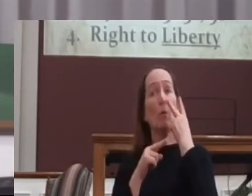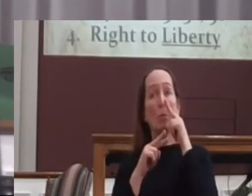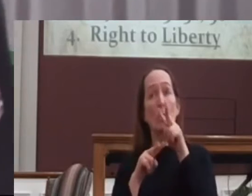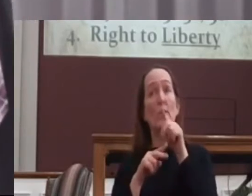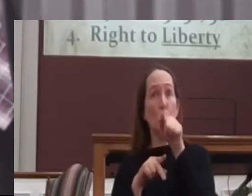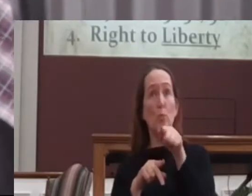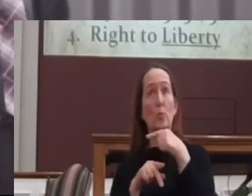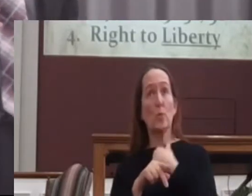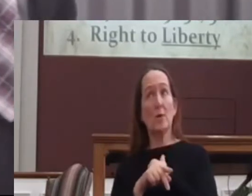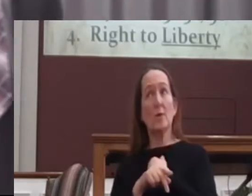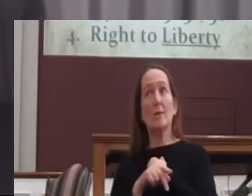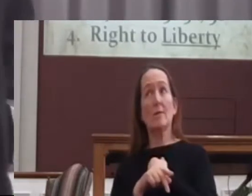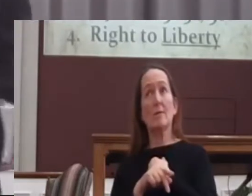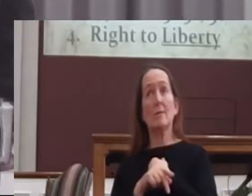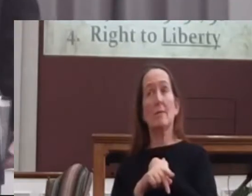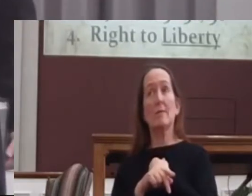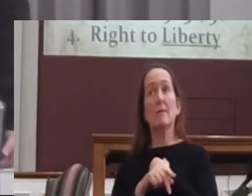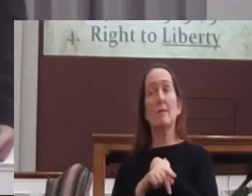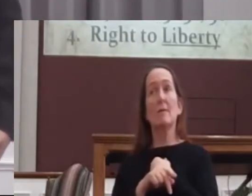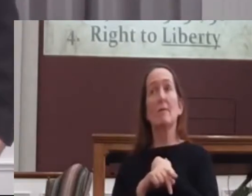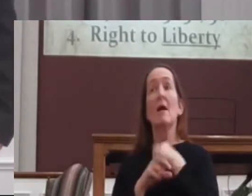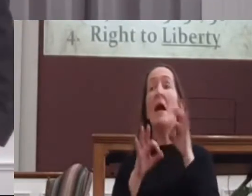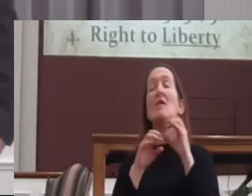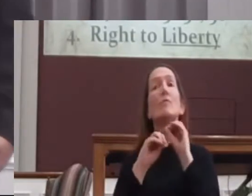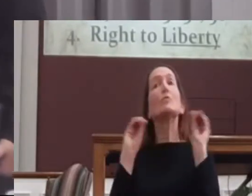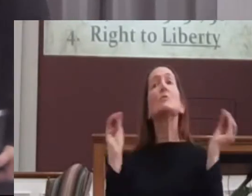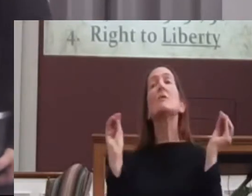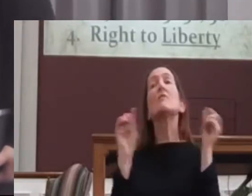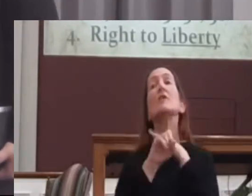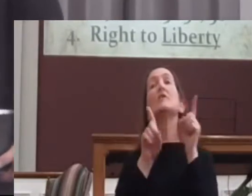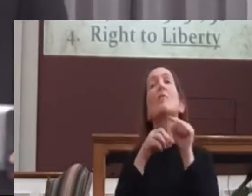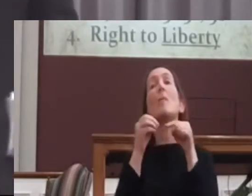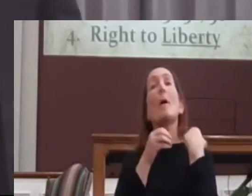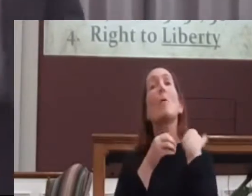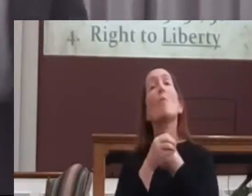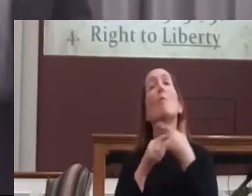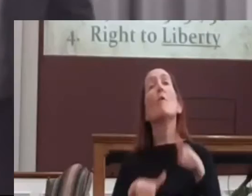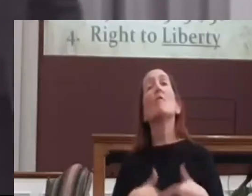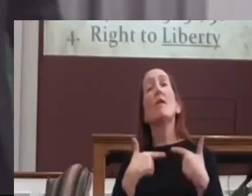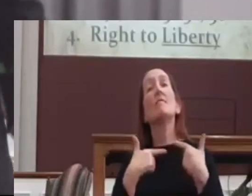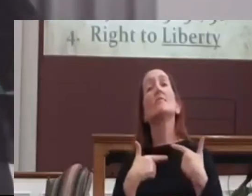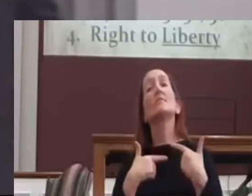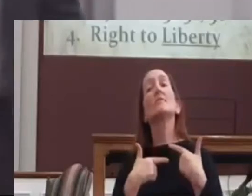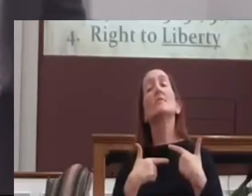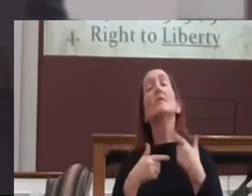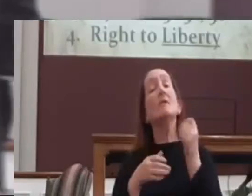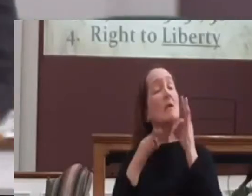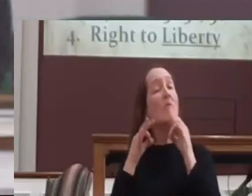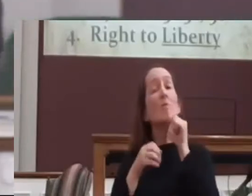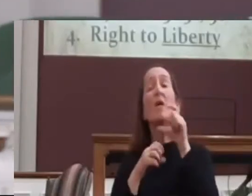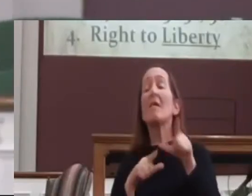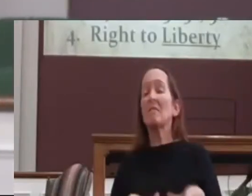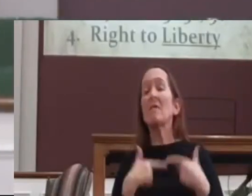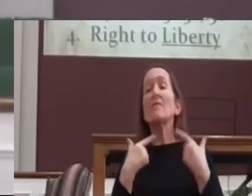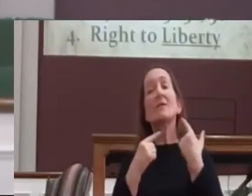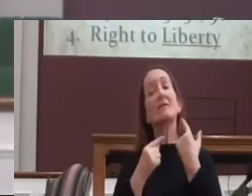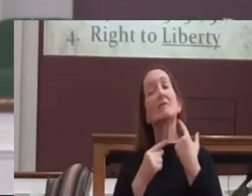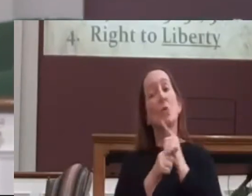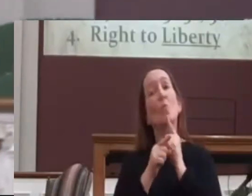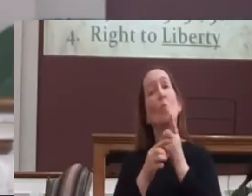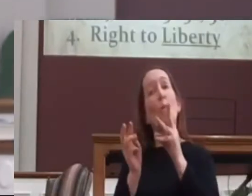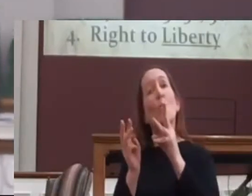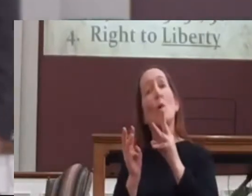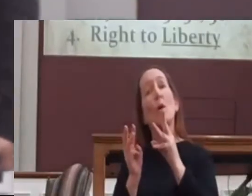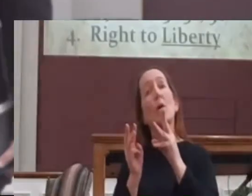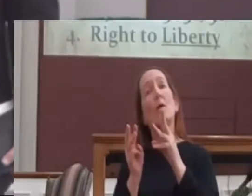They want to believe that it's possible, but they're looking at you and I. And if there's nothing different about our lives,